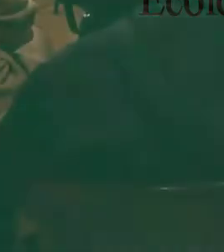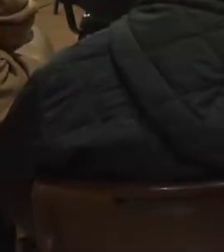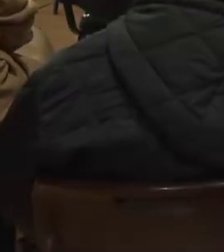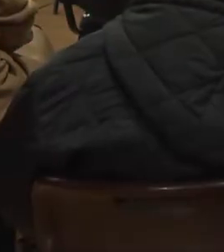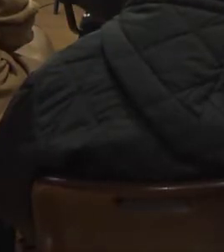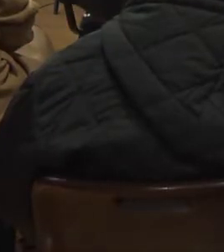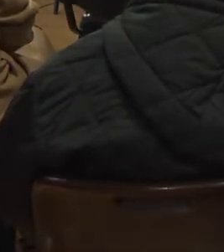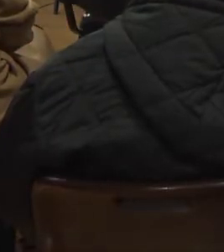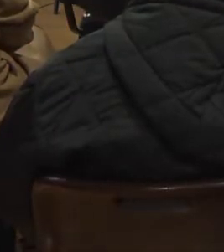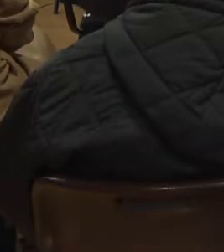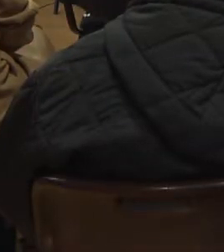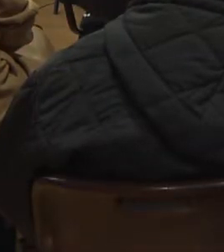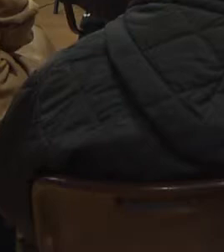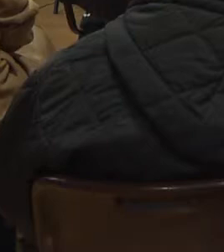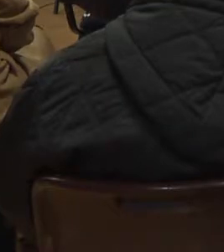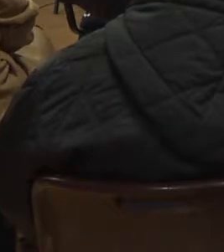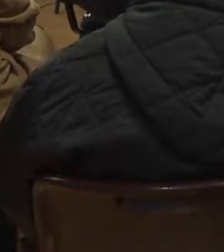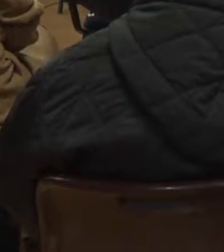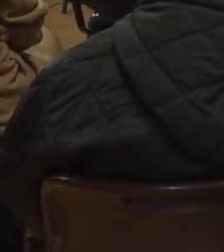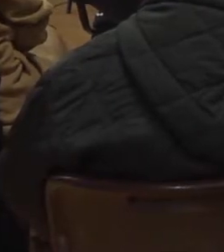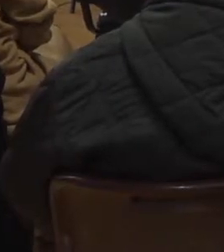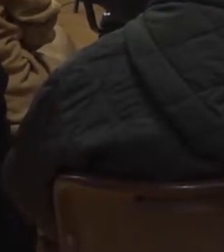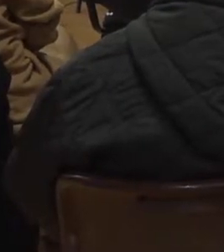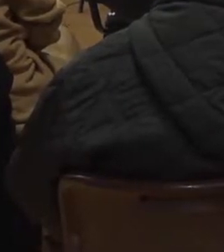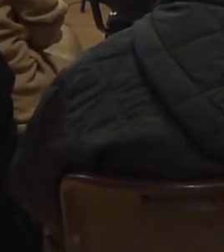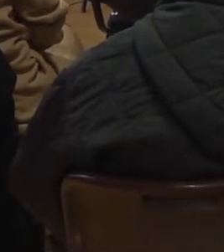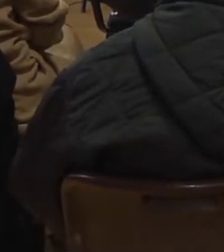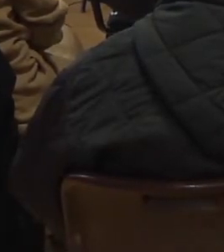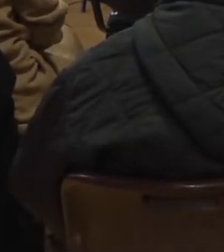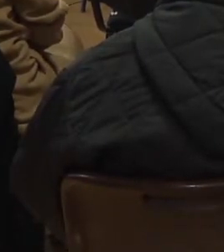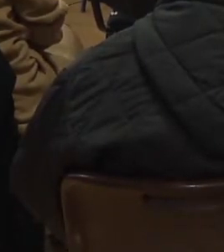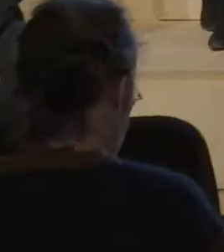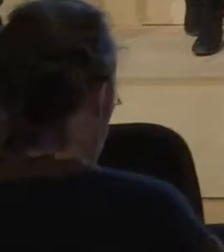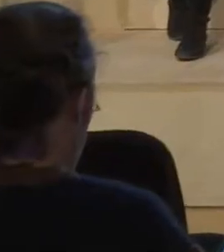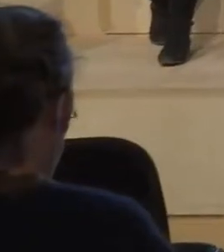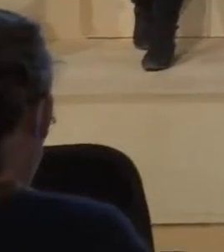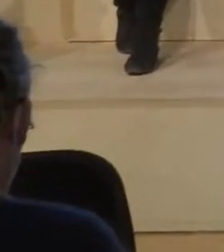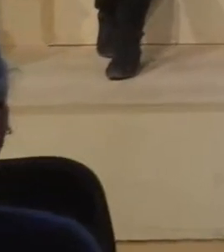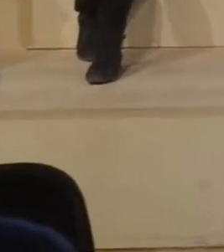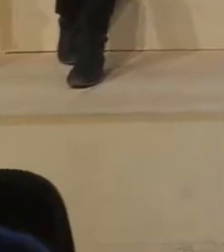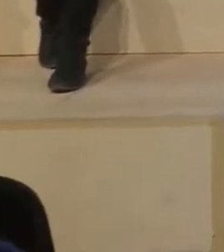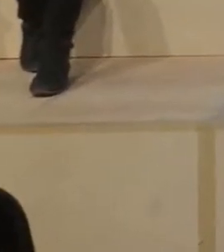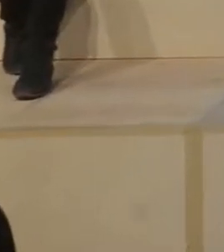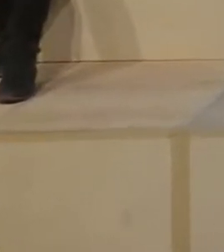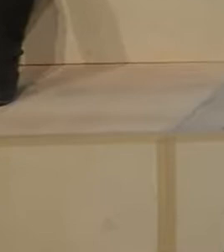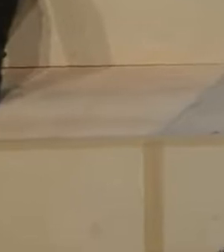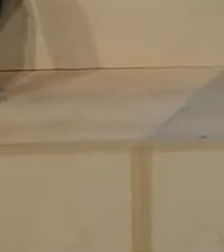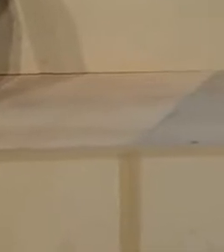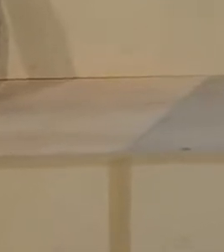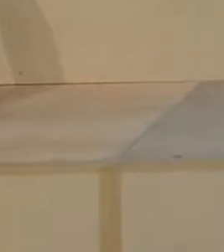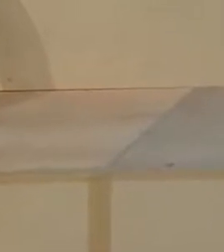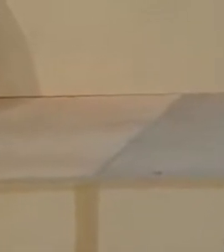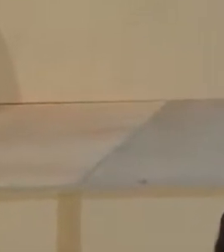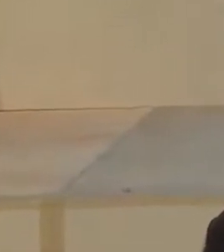It's great to see that many of you are already back inside. We would like now to follow